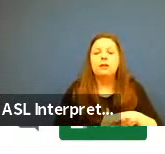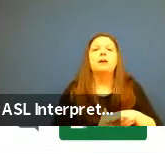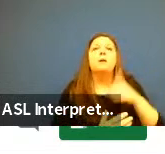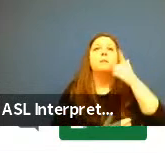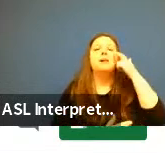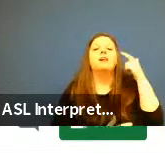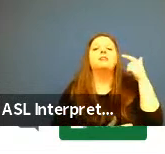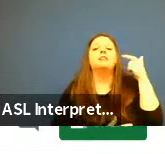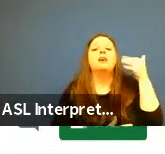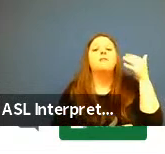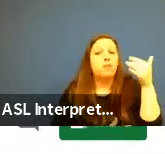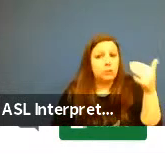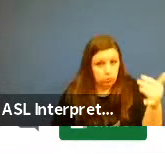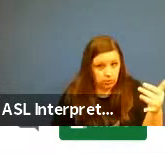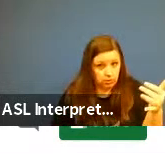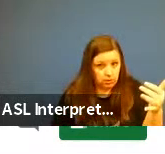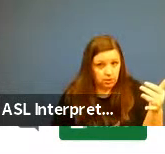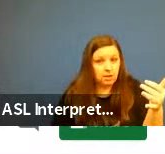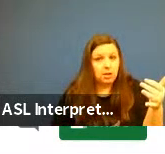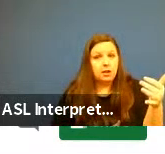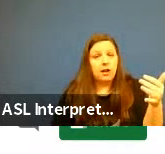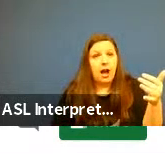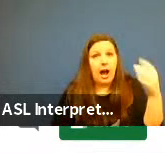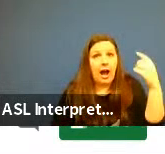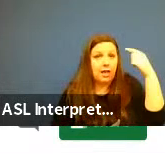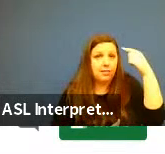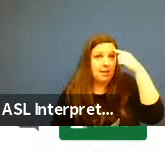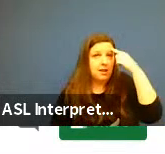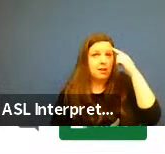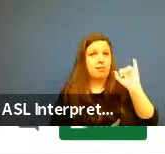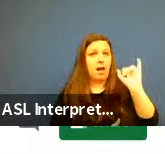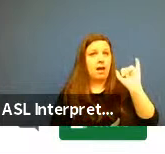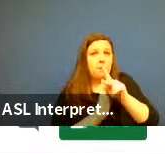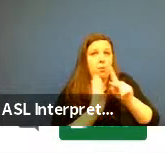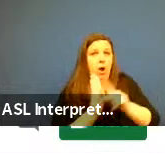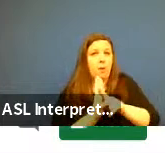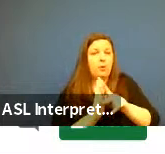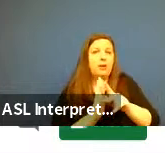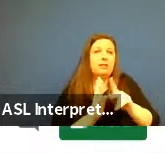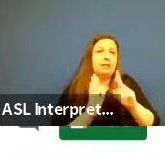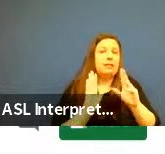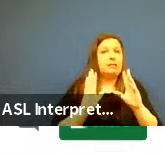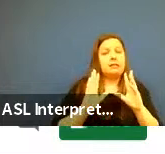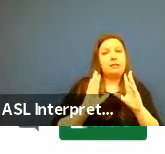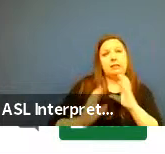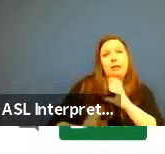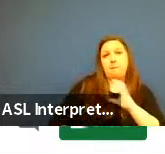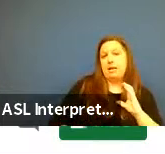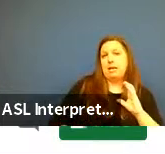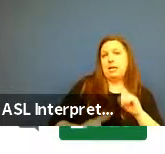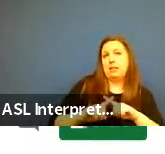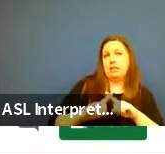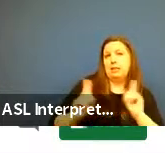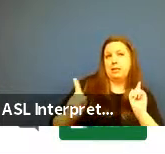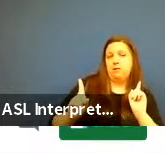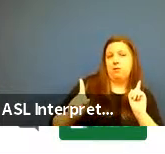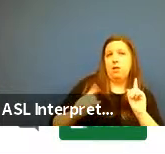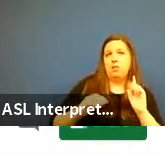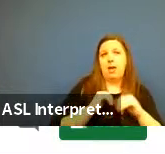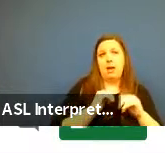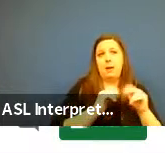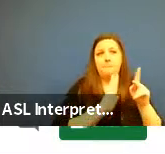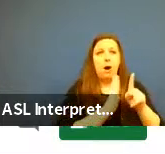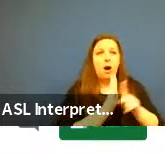eventually, like I think of the property committee is a little bit different than, let's say, policy